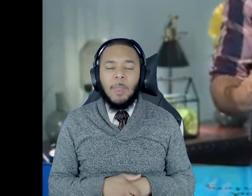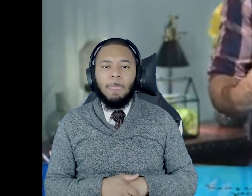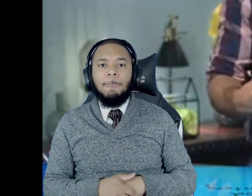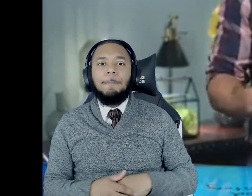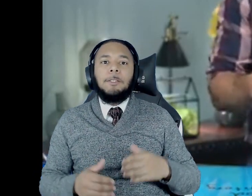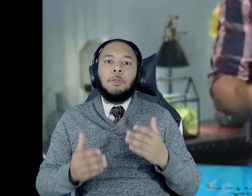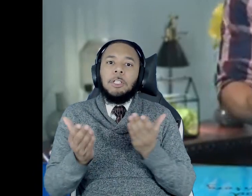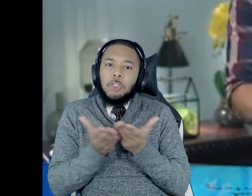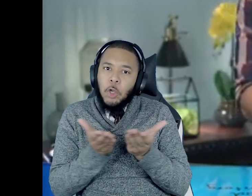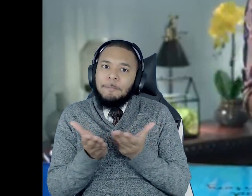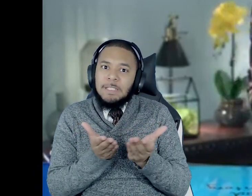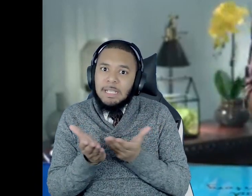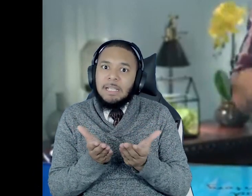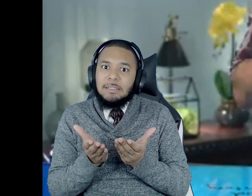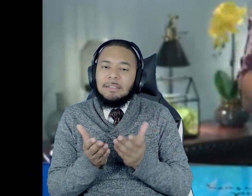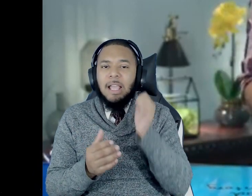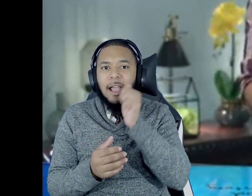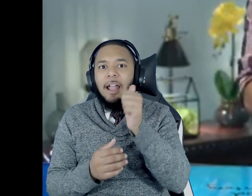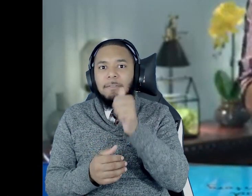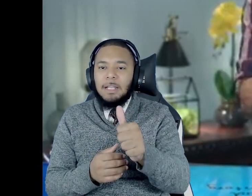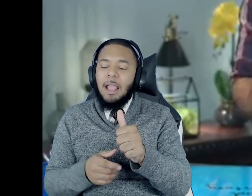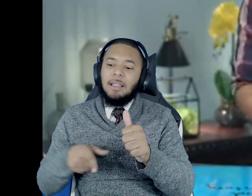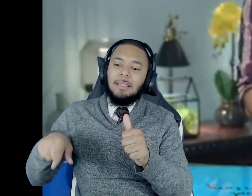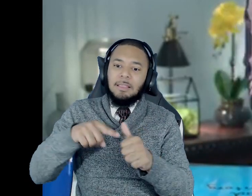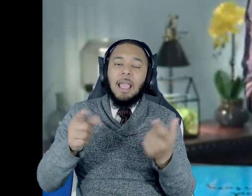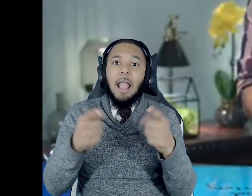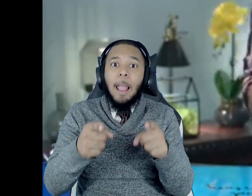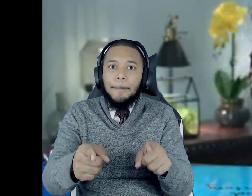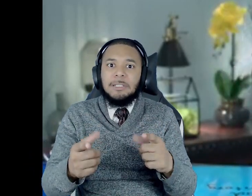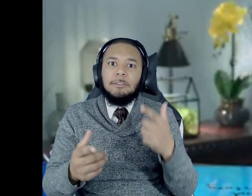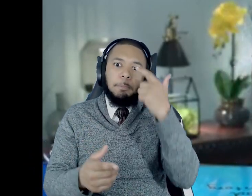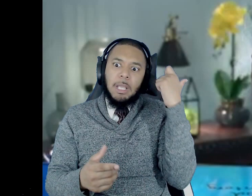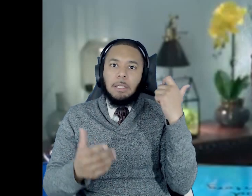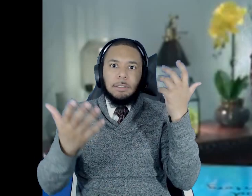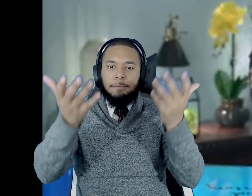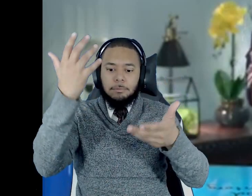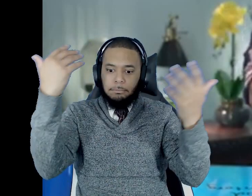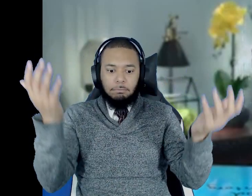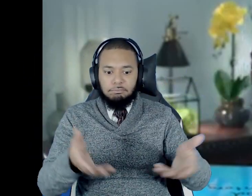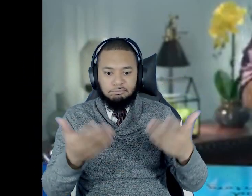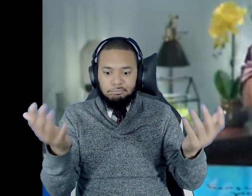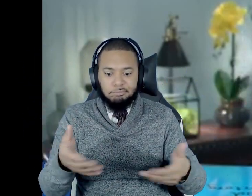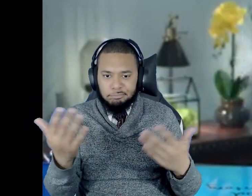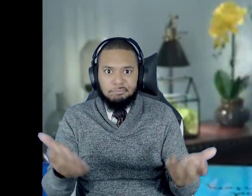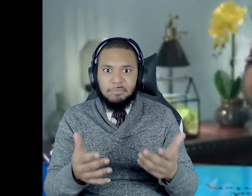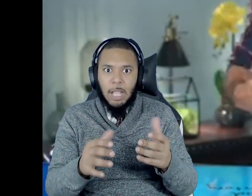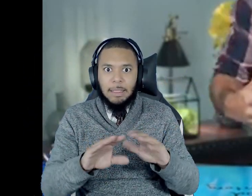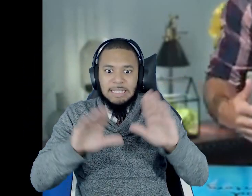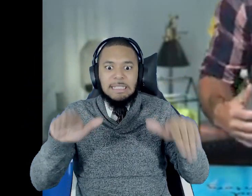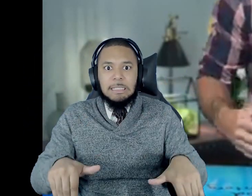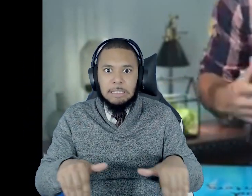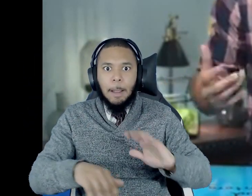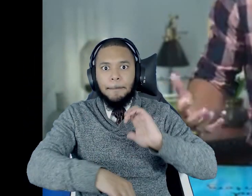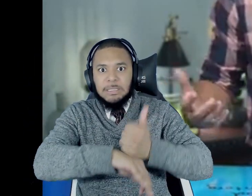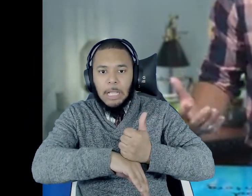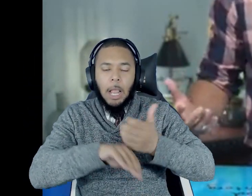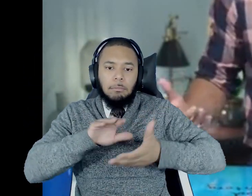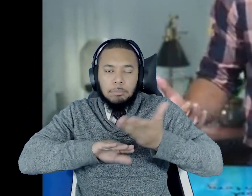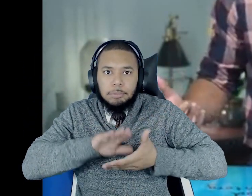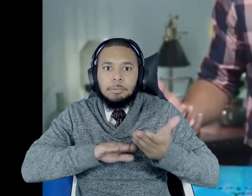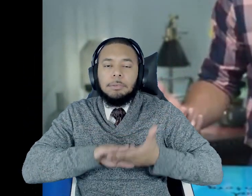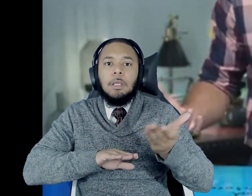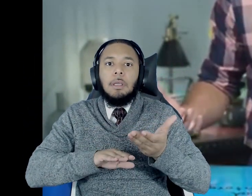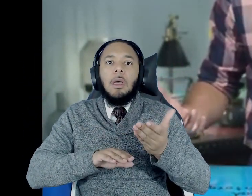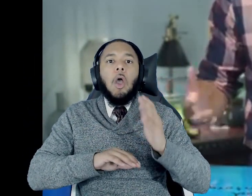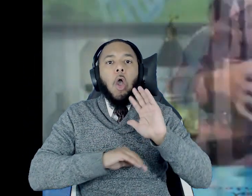an ecosystem, these things that happen just because of the system and the way that it works, all of these